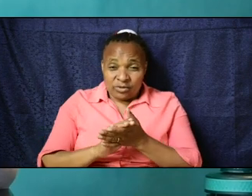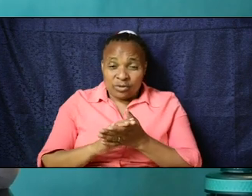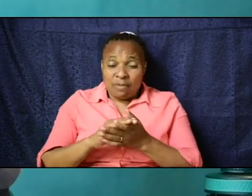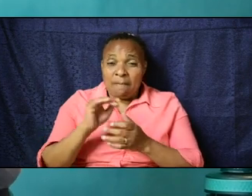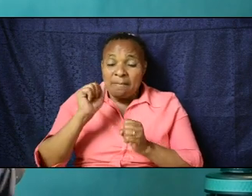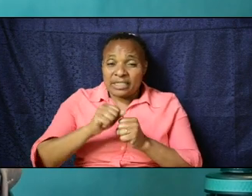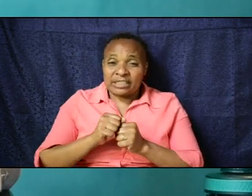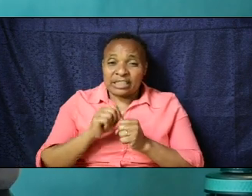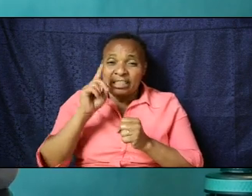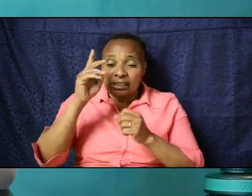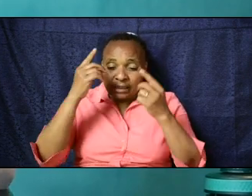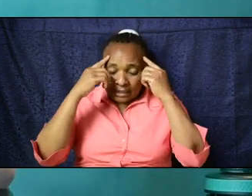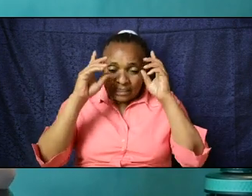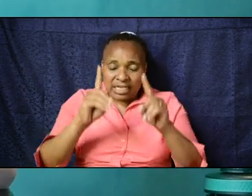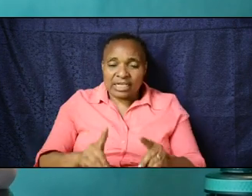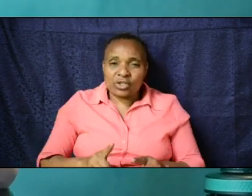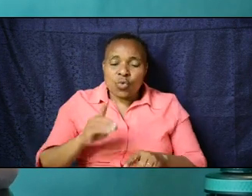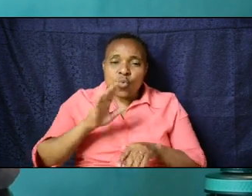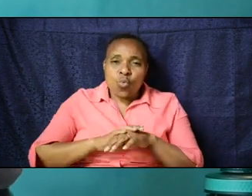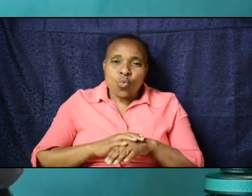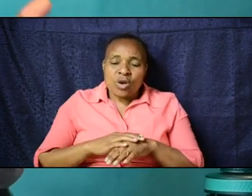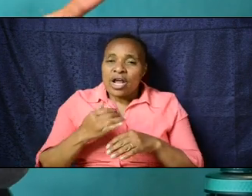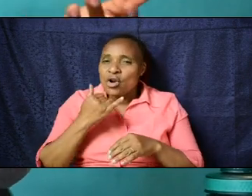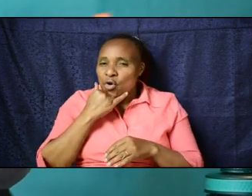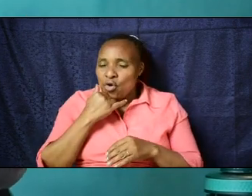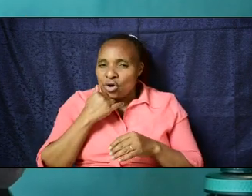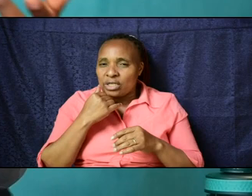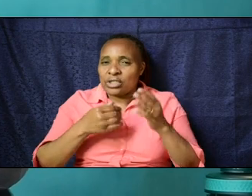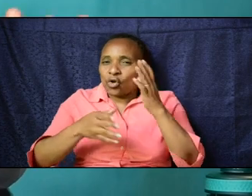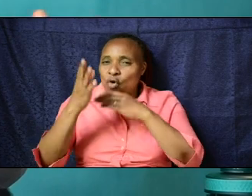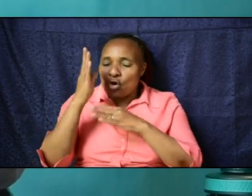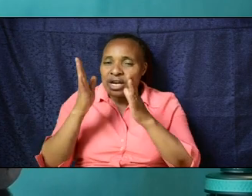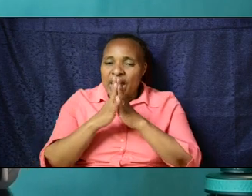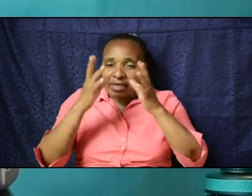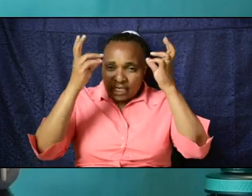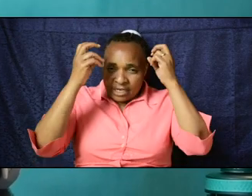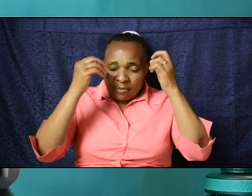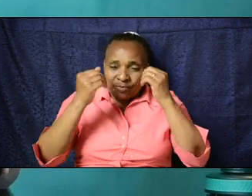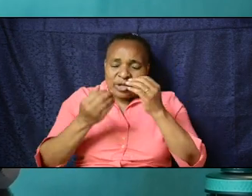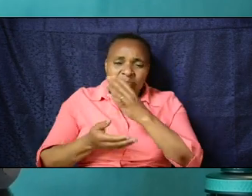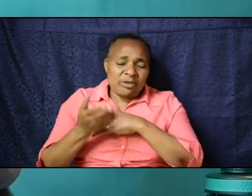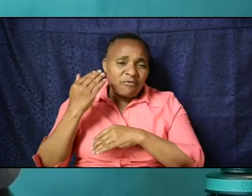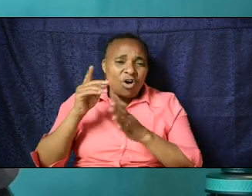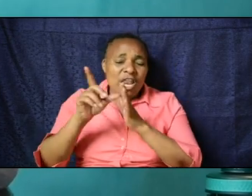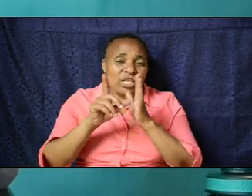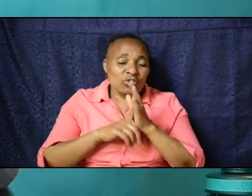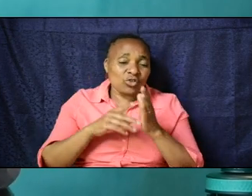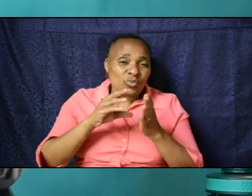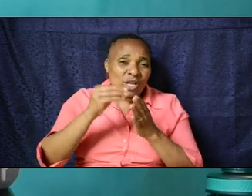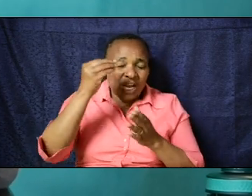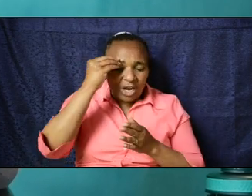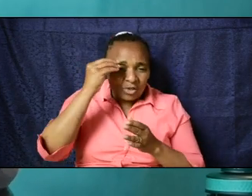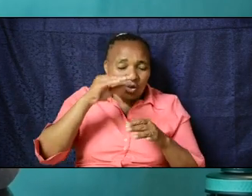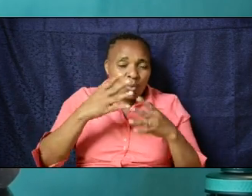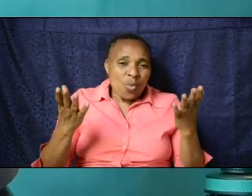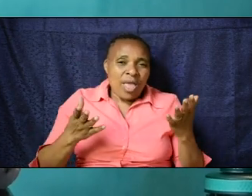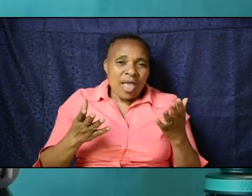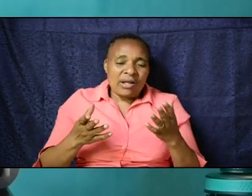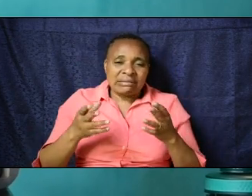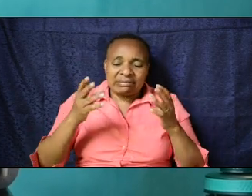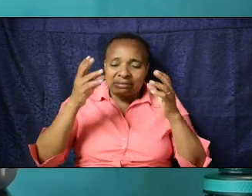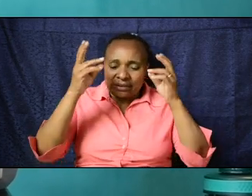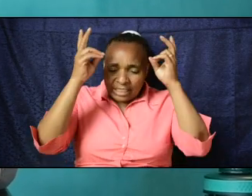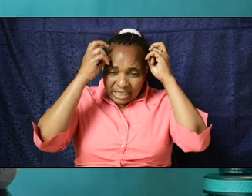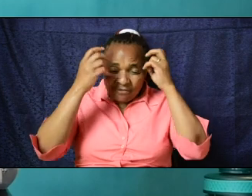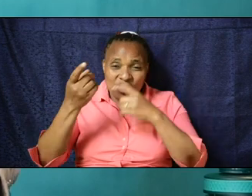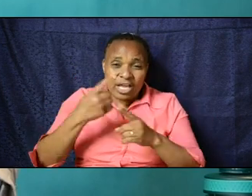and evil, God and the devil. And in previous lessons in our class, we had learned about, you know, where Lucifer came from and who